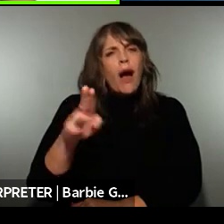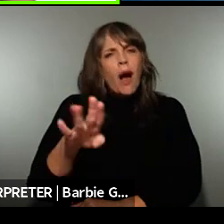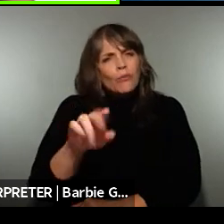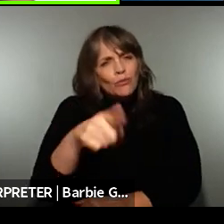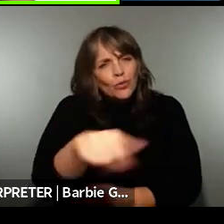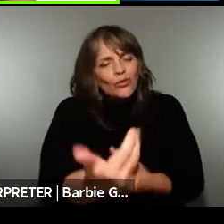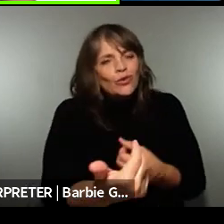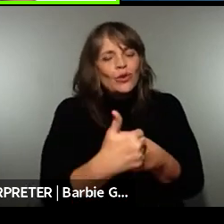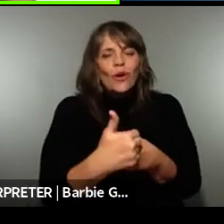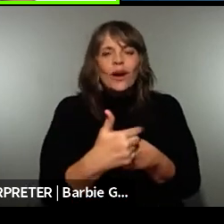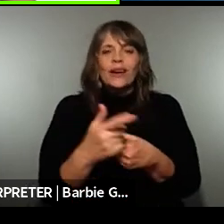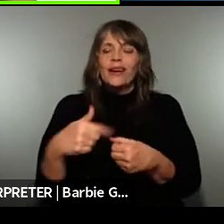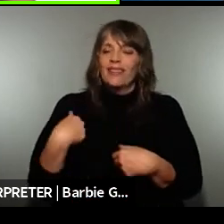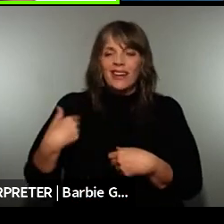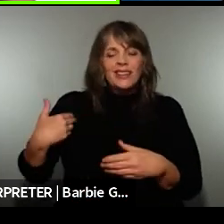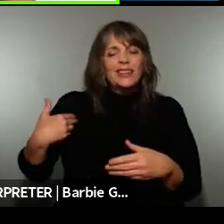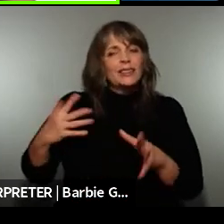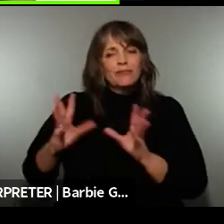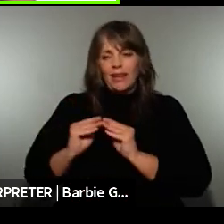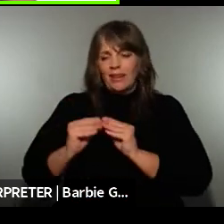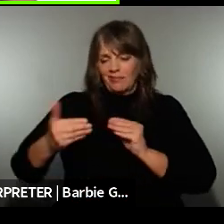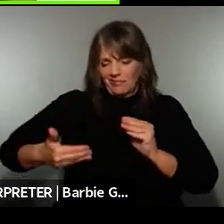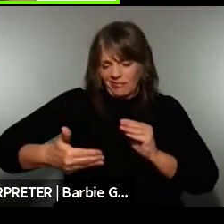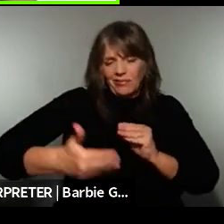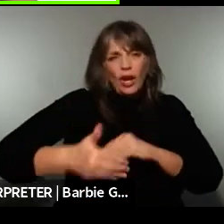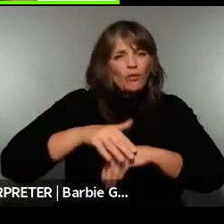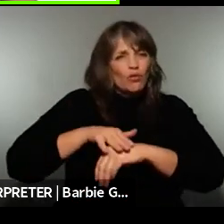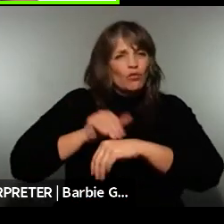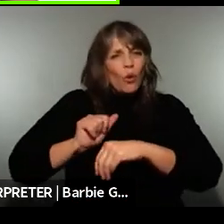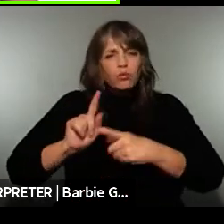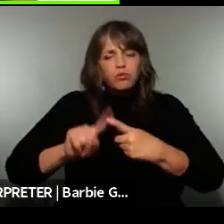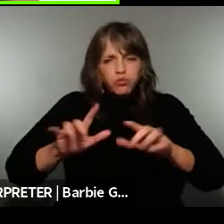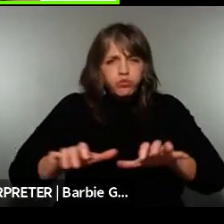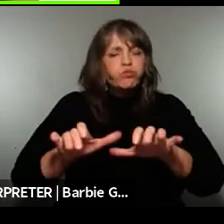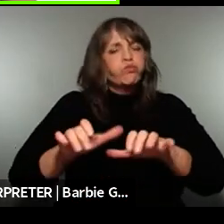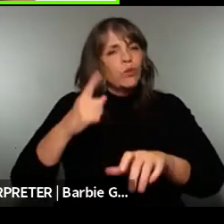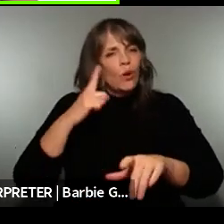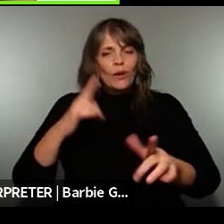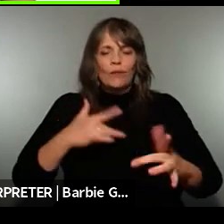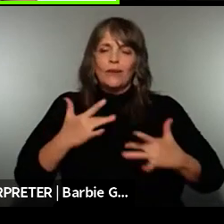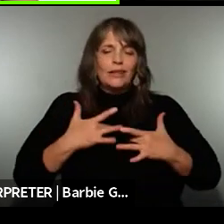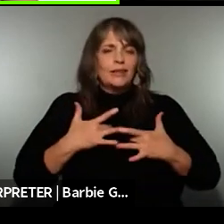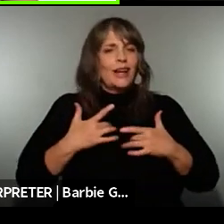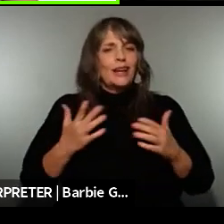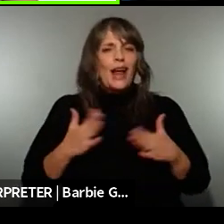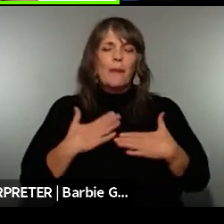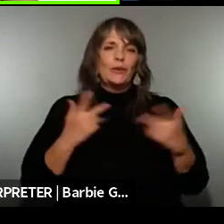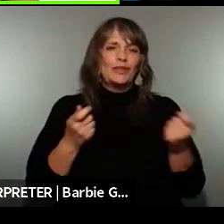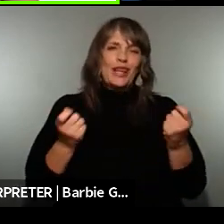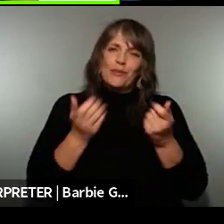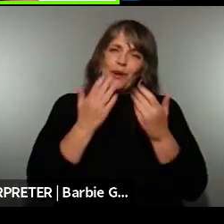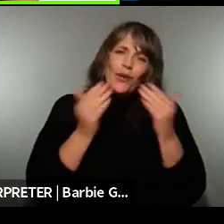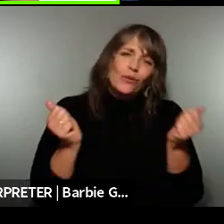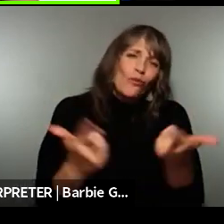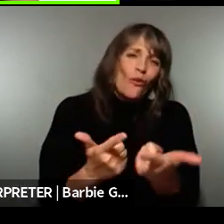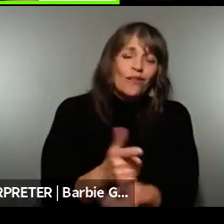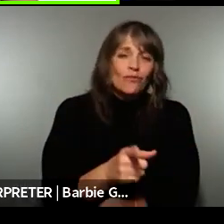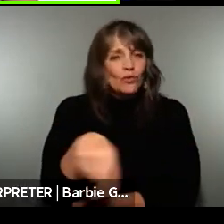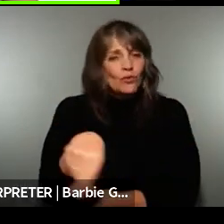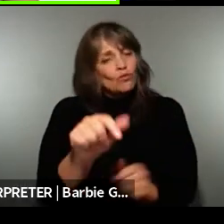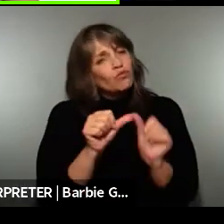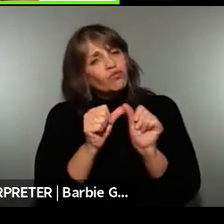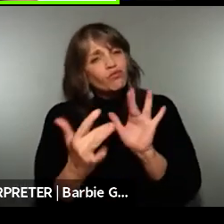a labor of love, and so we're excited to celebrate it. And just thank you to all of you. If you'd like to stay in touch,